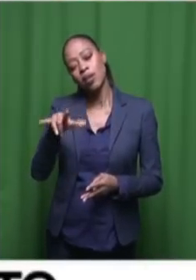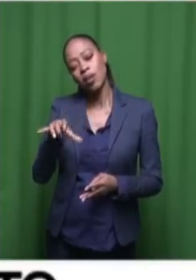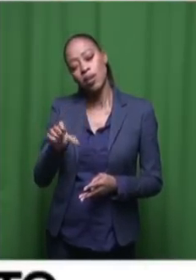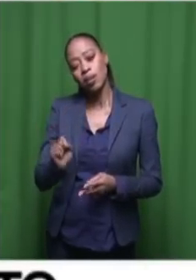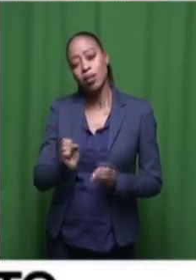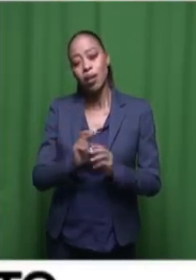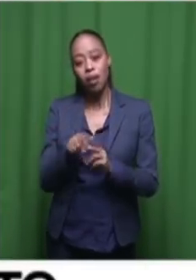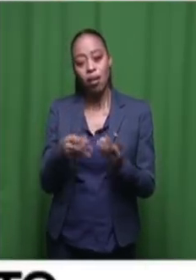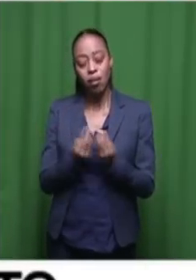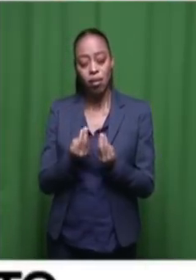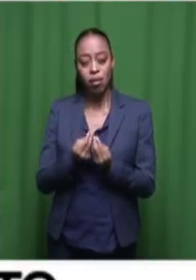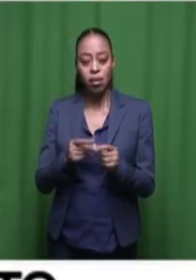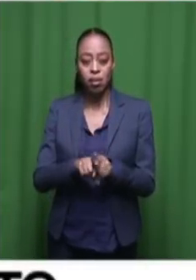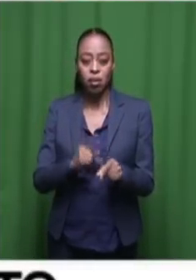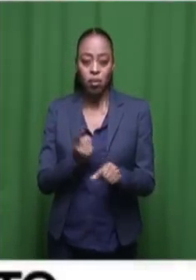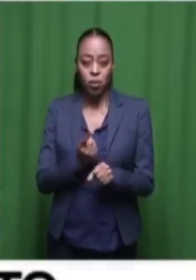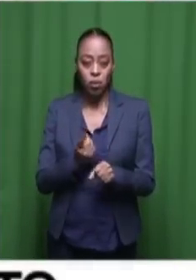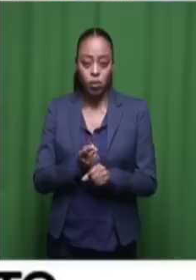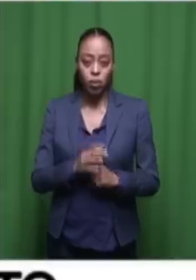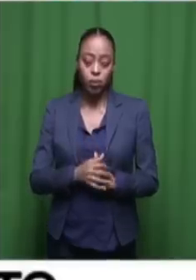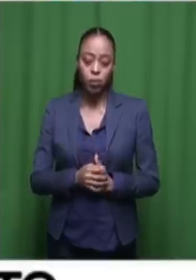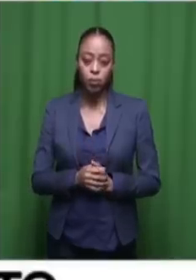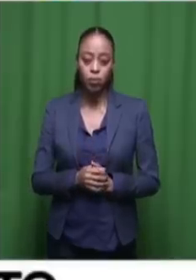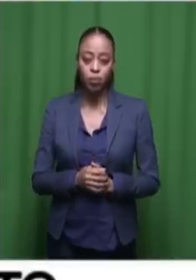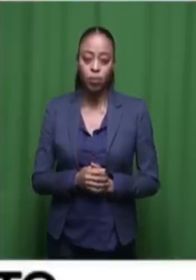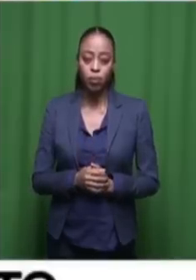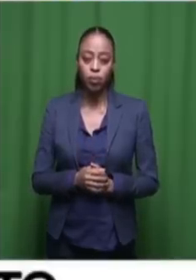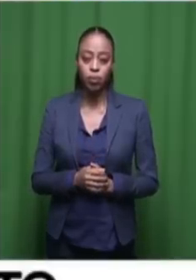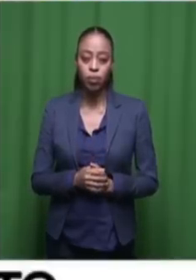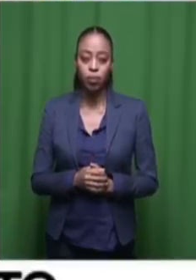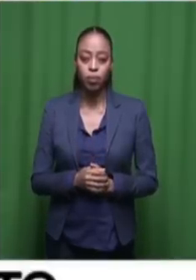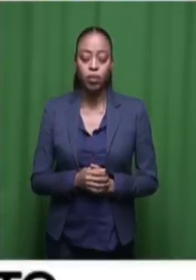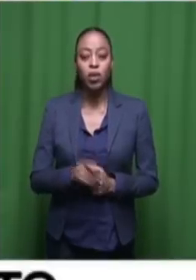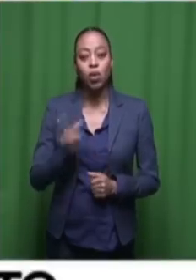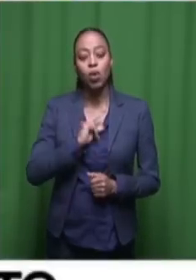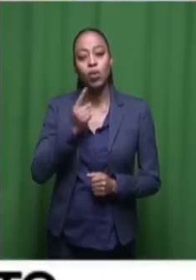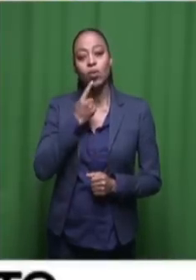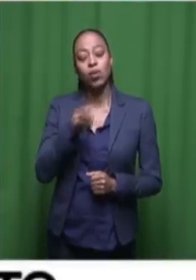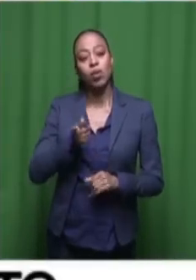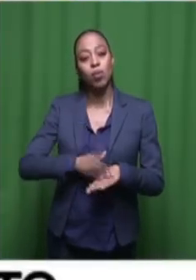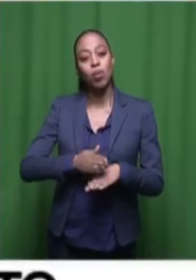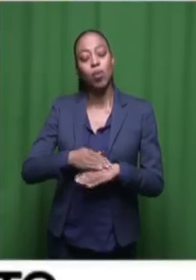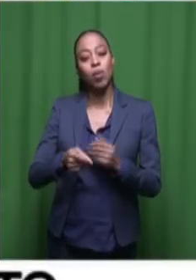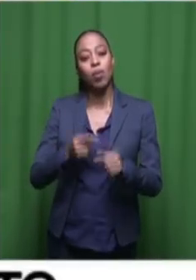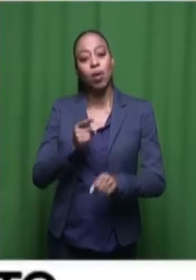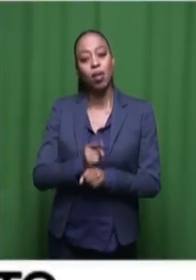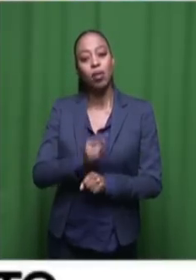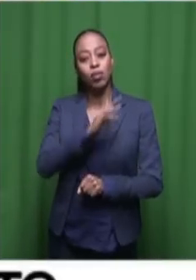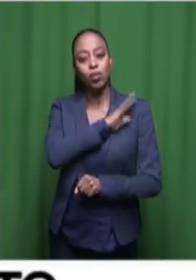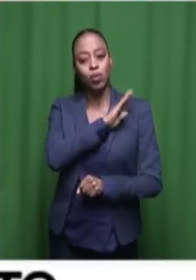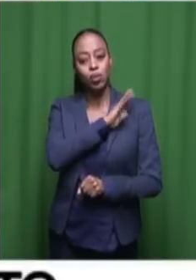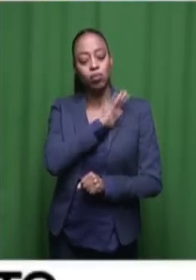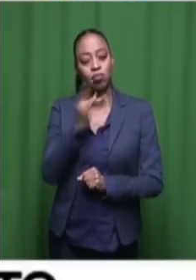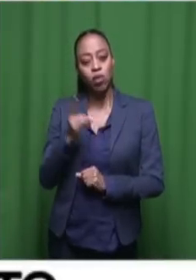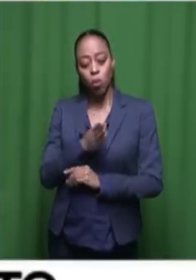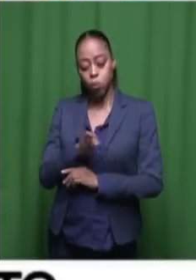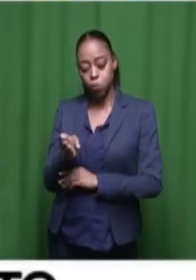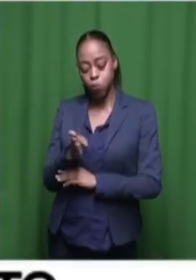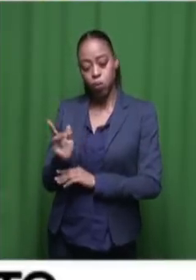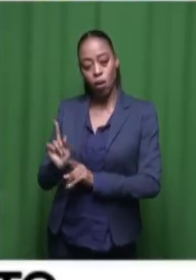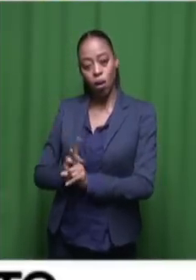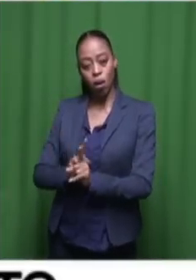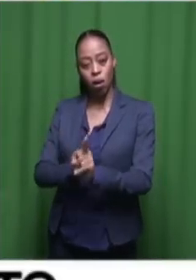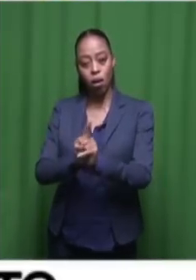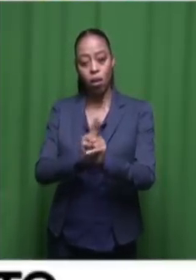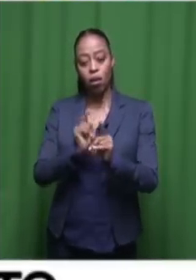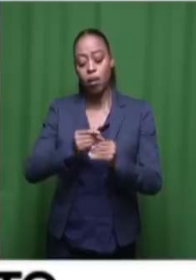stones. To tell you a little bit more about this towing and the soldiers, the military behind, the ones